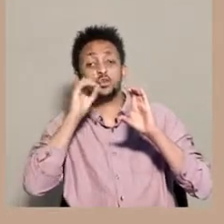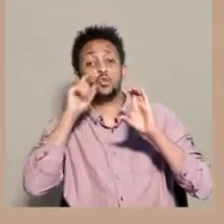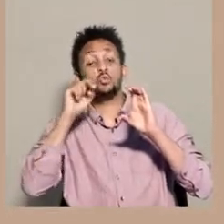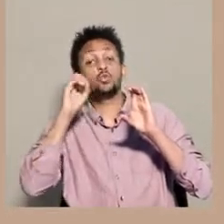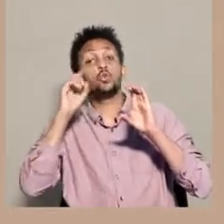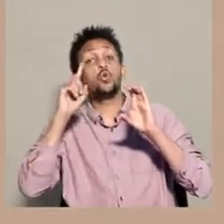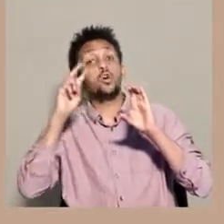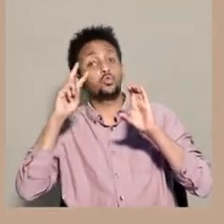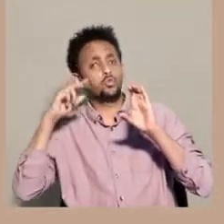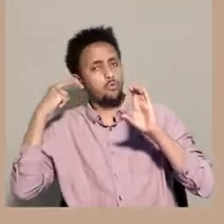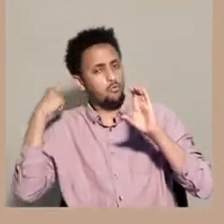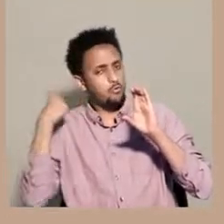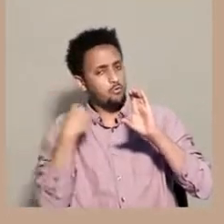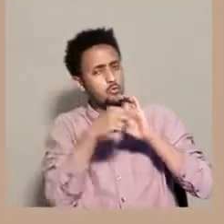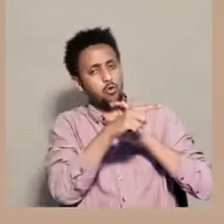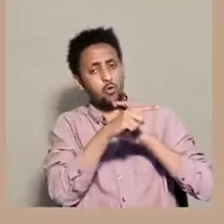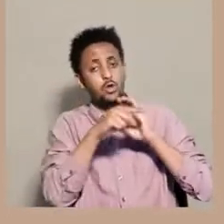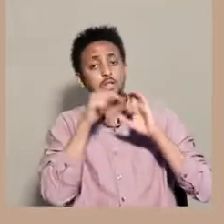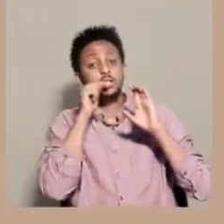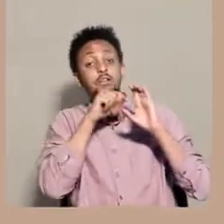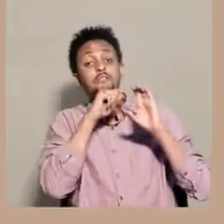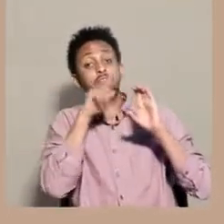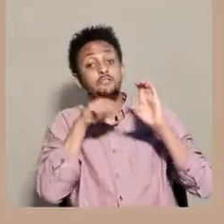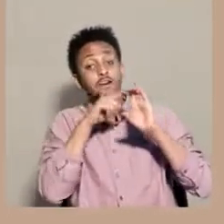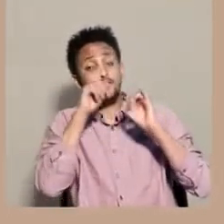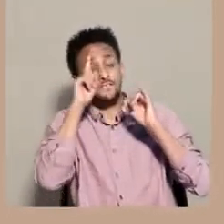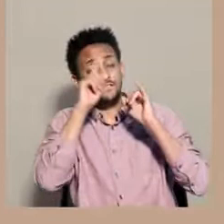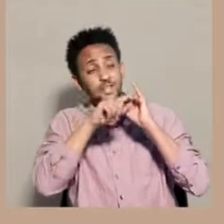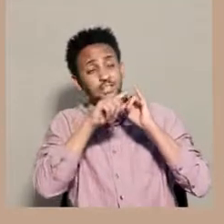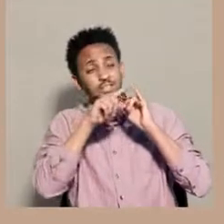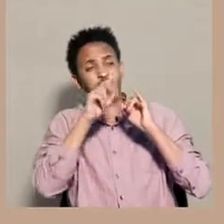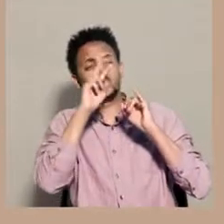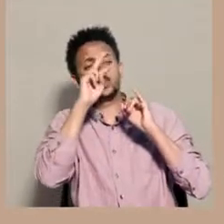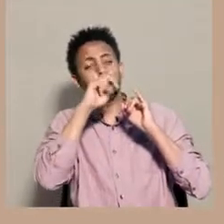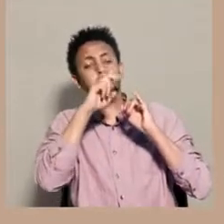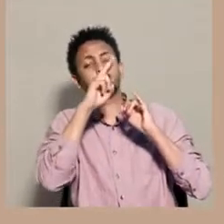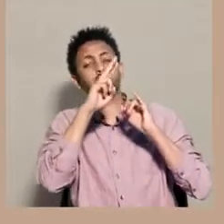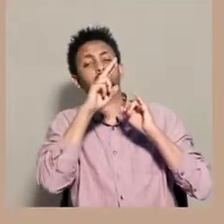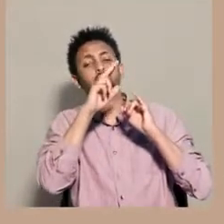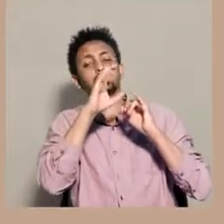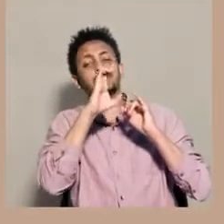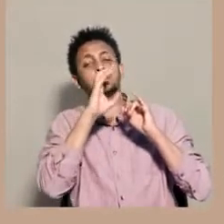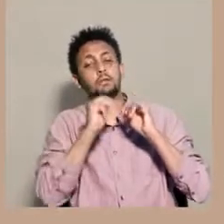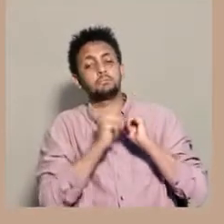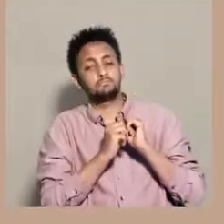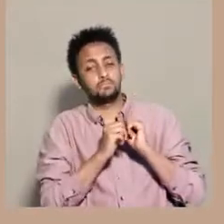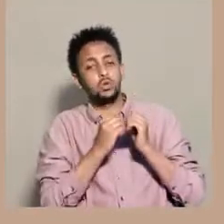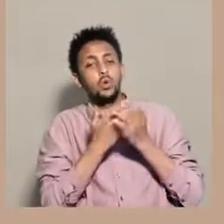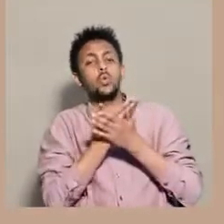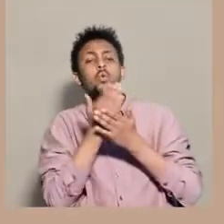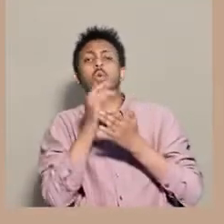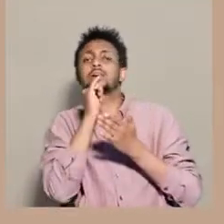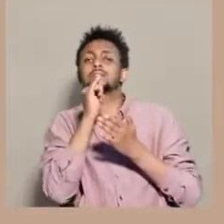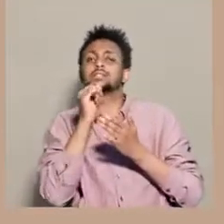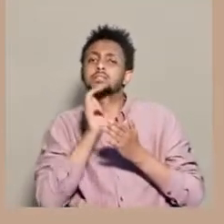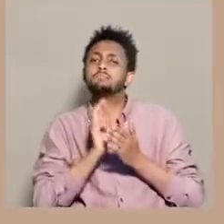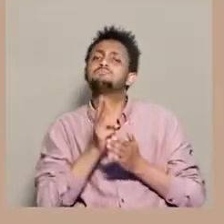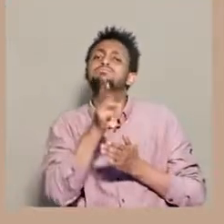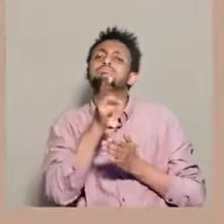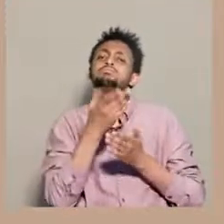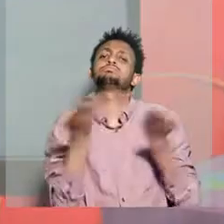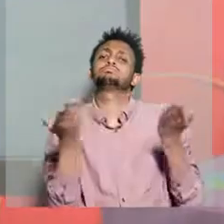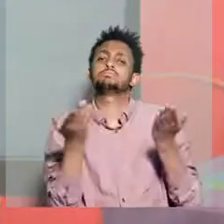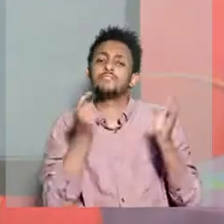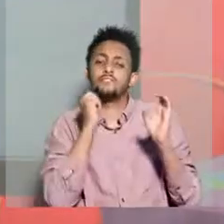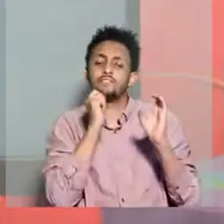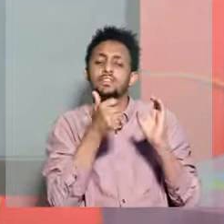per centimeter. The fire hose into a nozzle of inner diameter to be 2.2